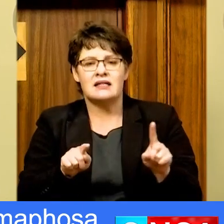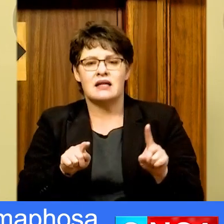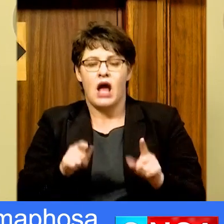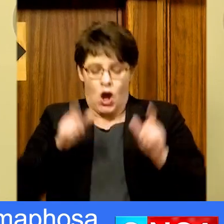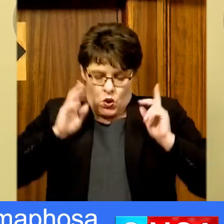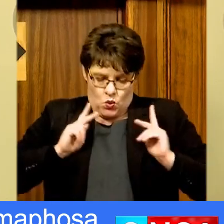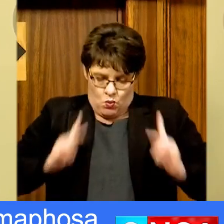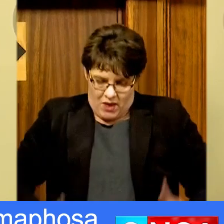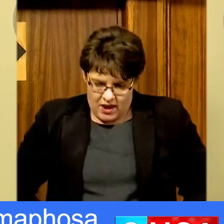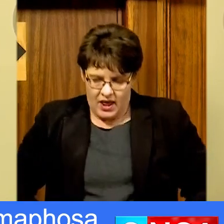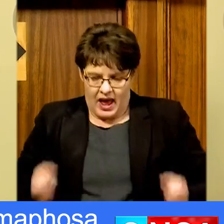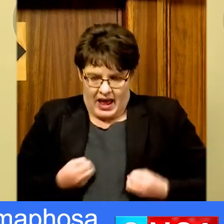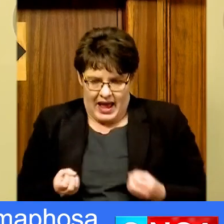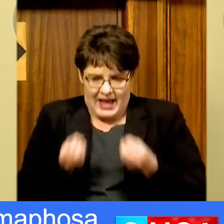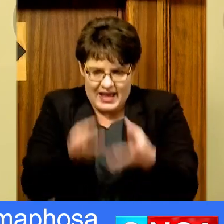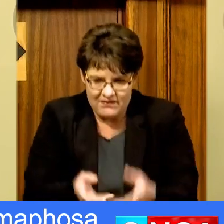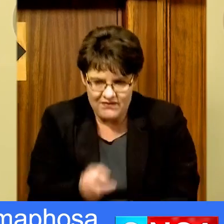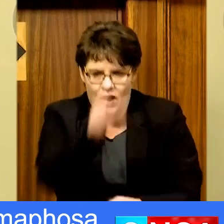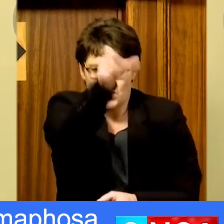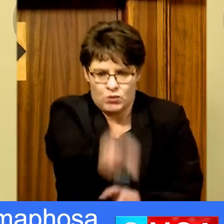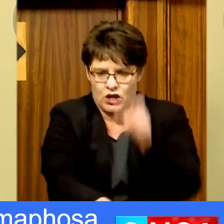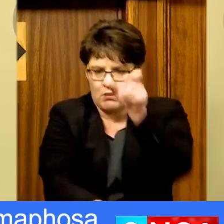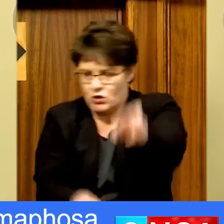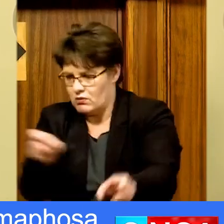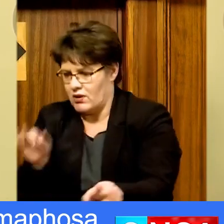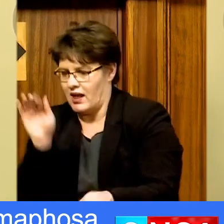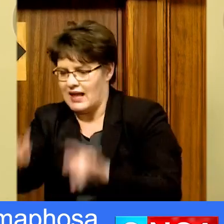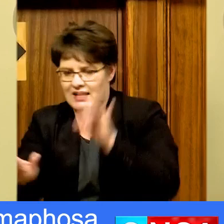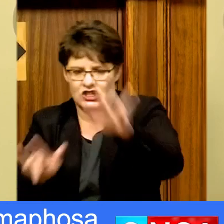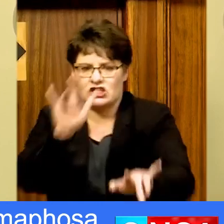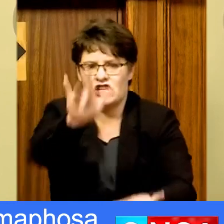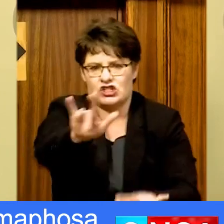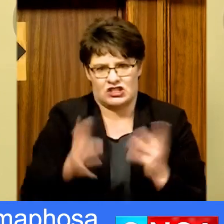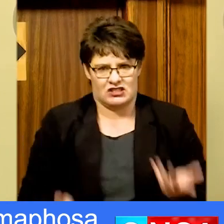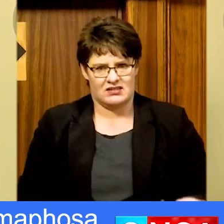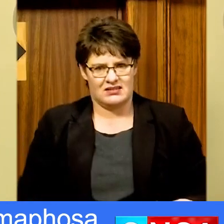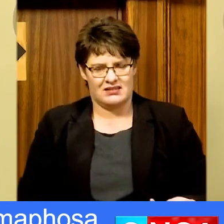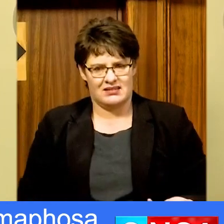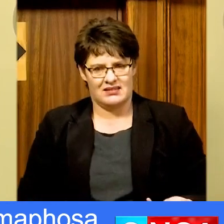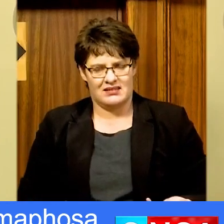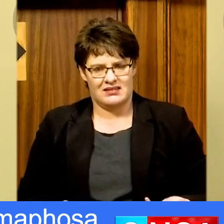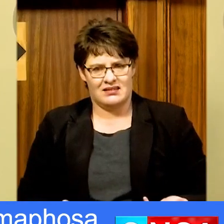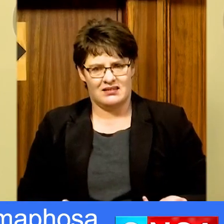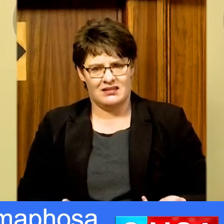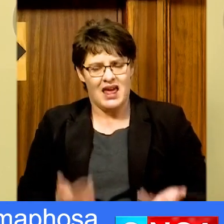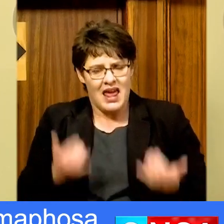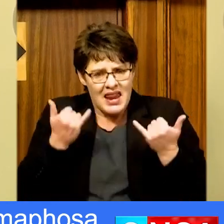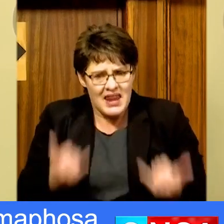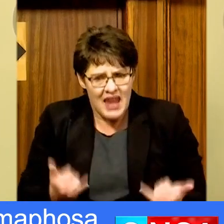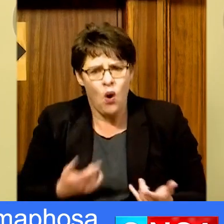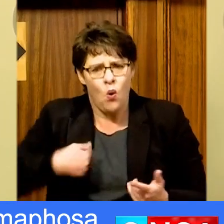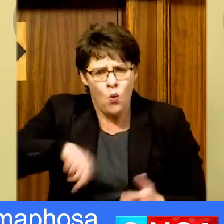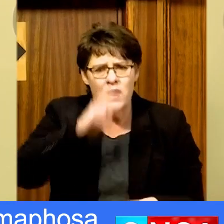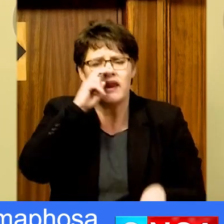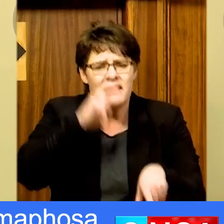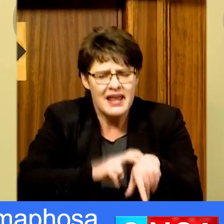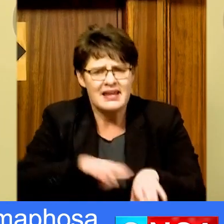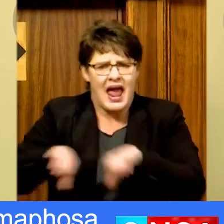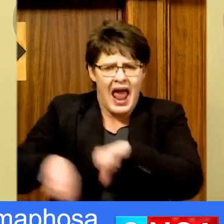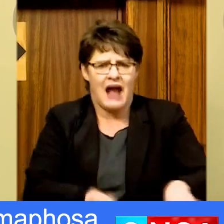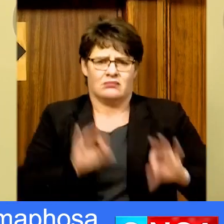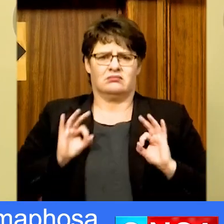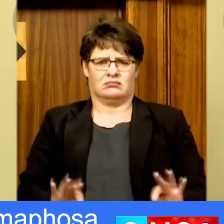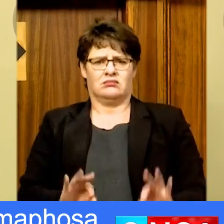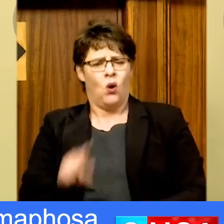behavior. We are in the midst of a deadly pandemic, and we must act accordingly,